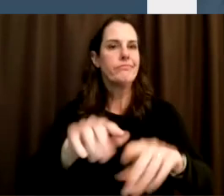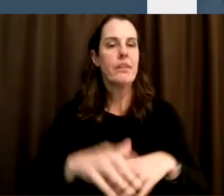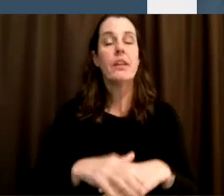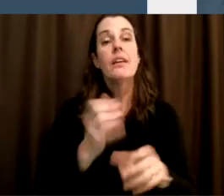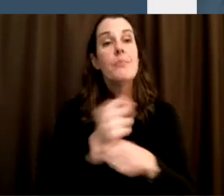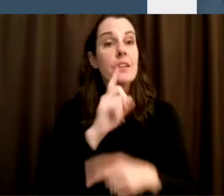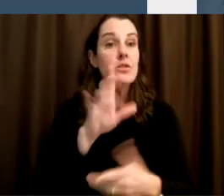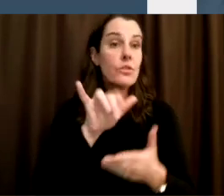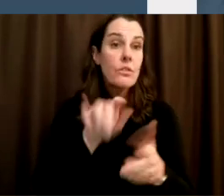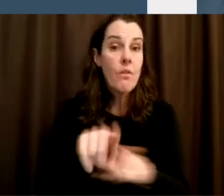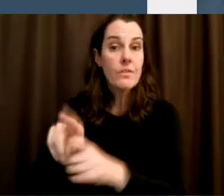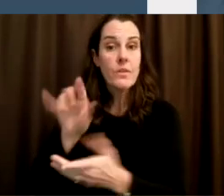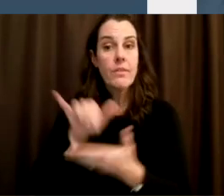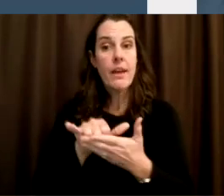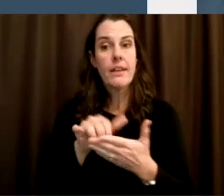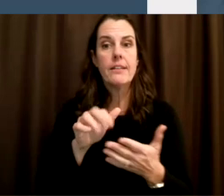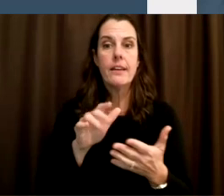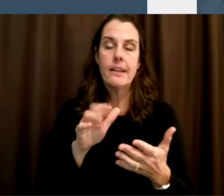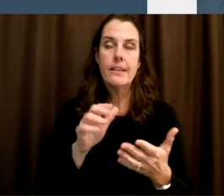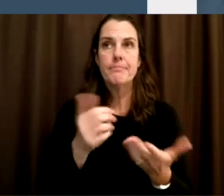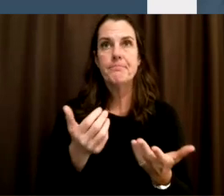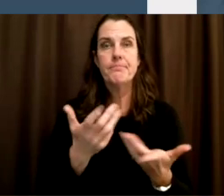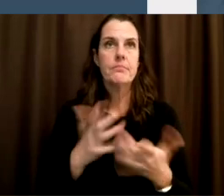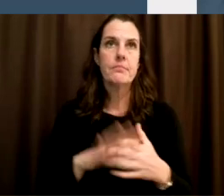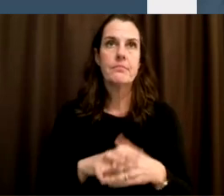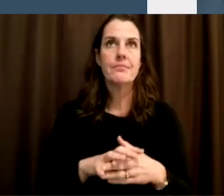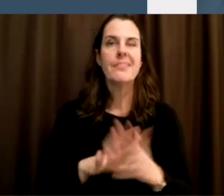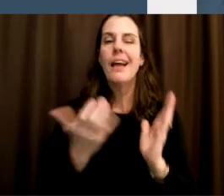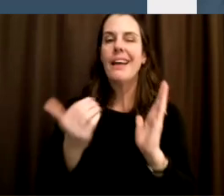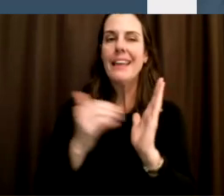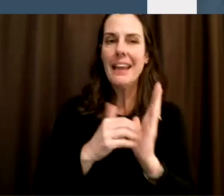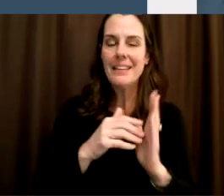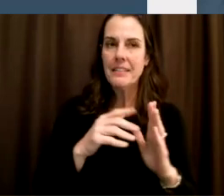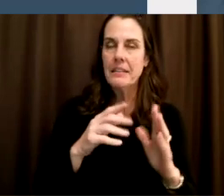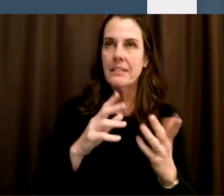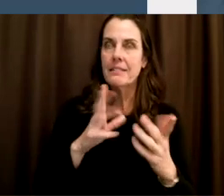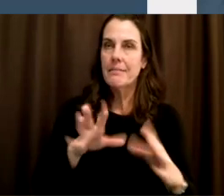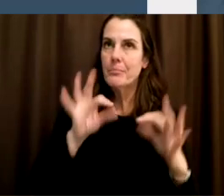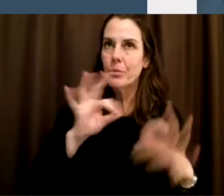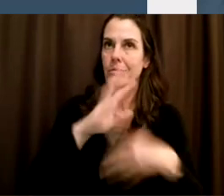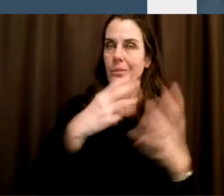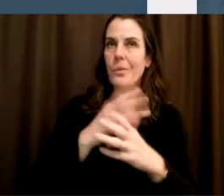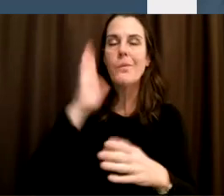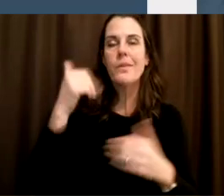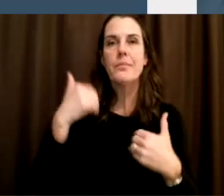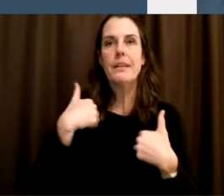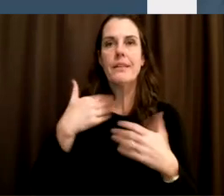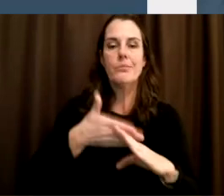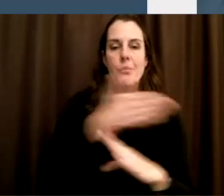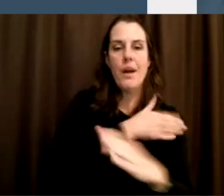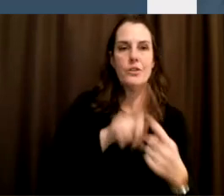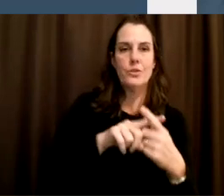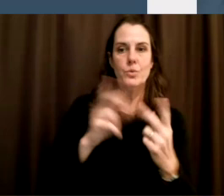making sure that, and, ideally this is done before you get to the site visit, but for example, making sure that